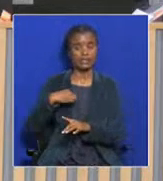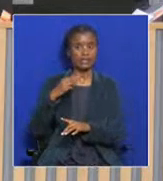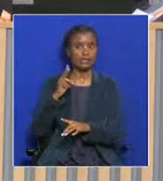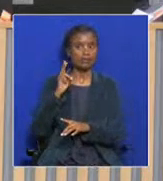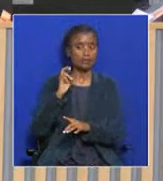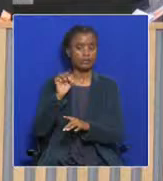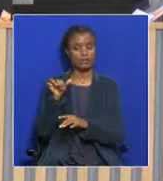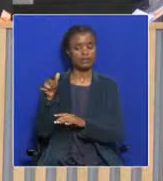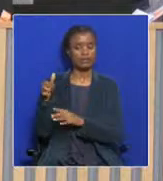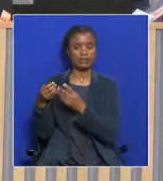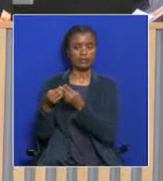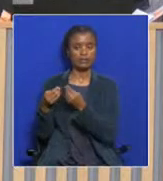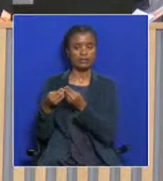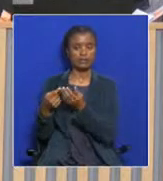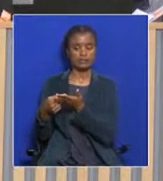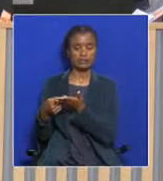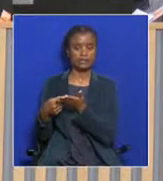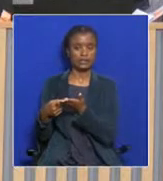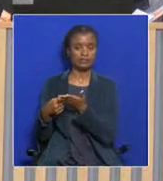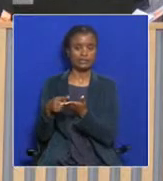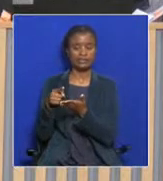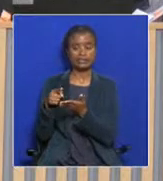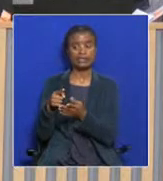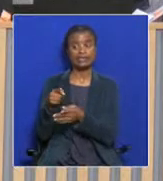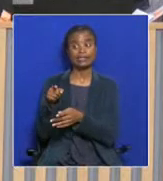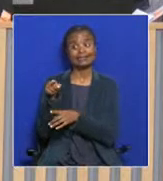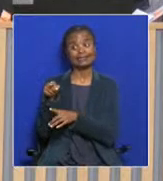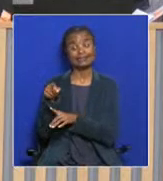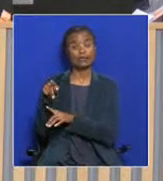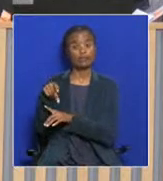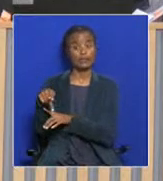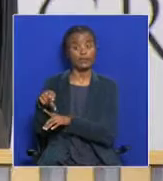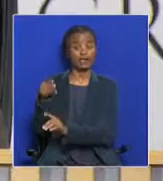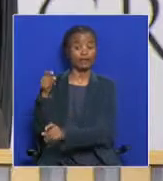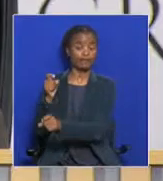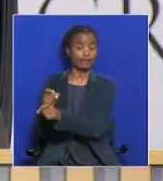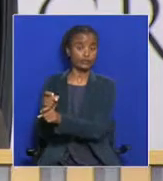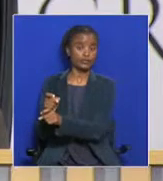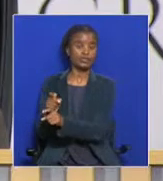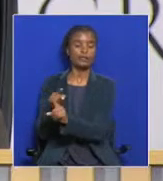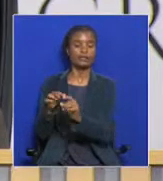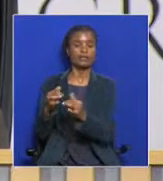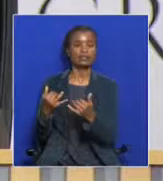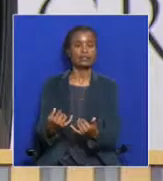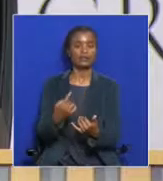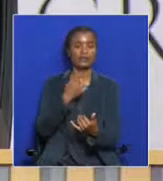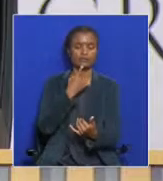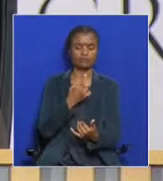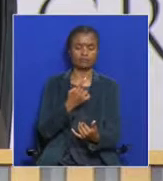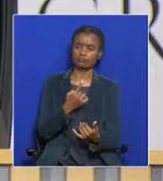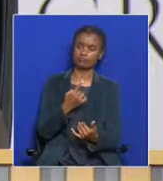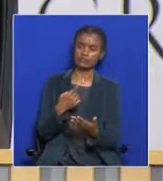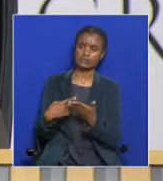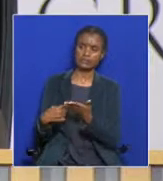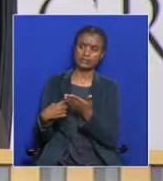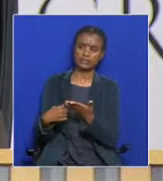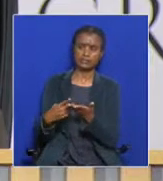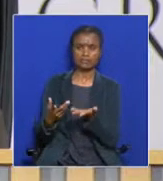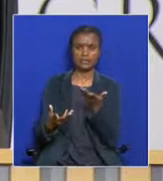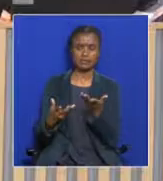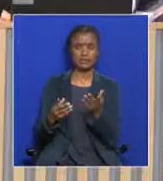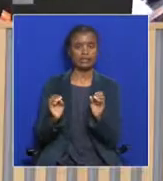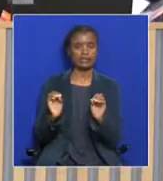discussion where he had refused. This time I have to accept that maybe I didn't have the discussion with him. So now you're going back